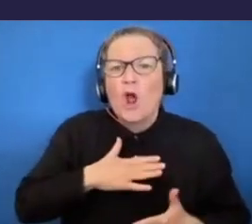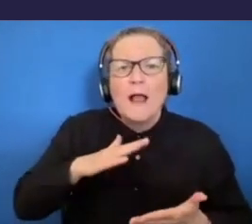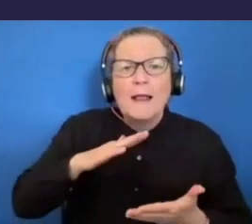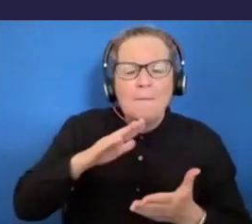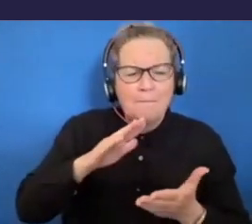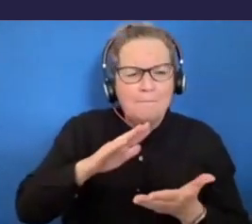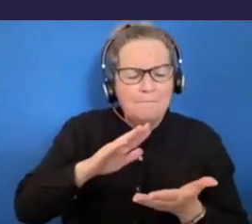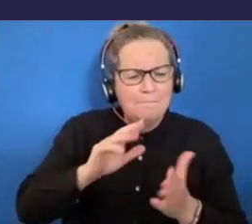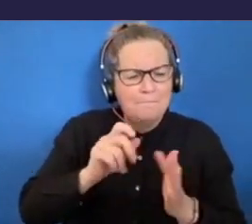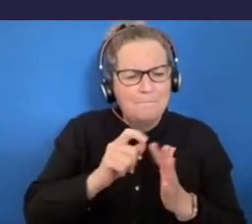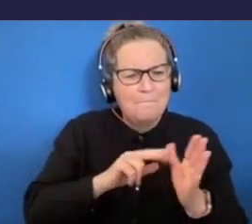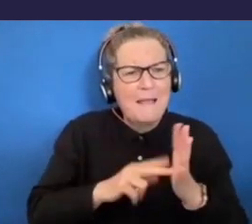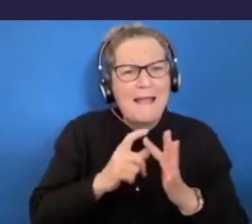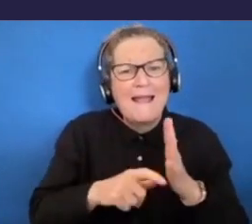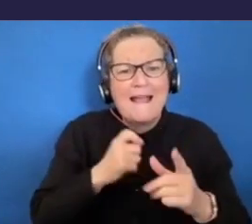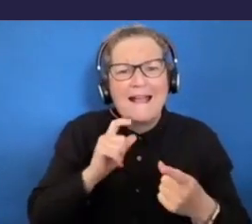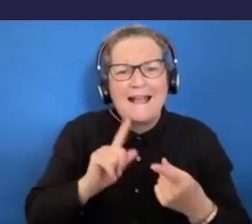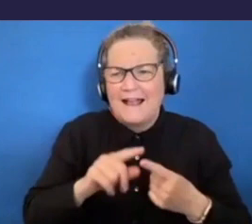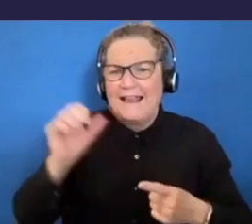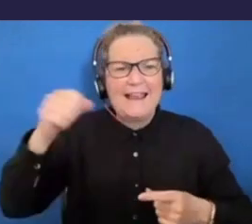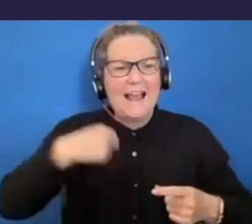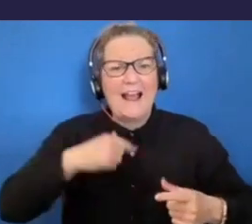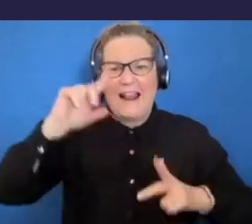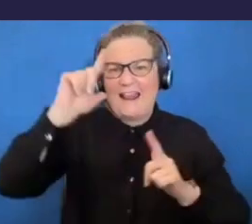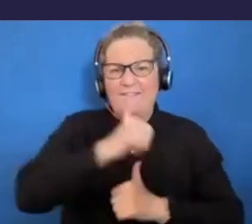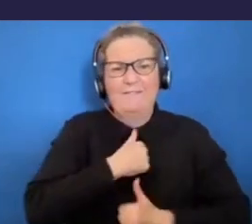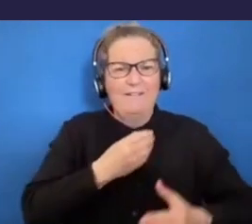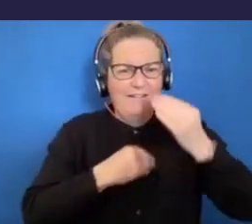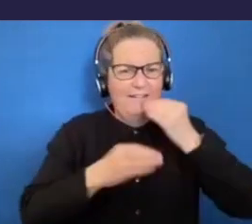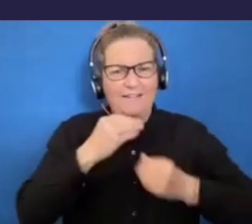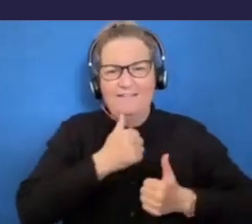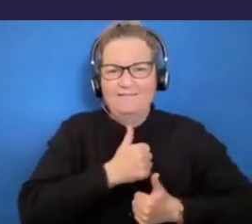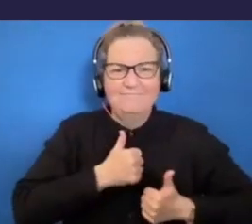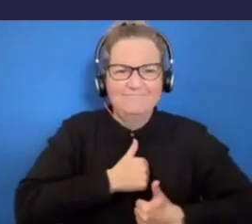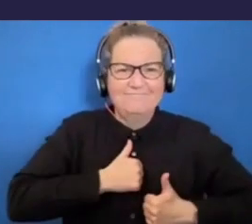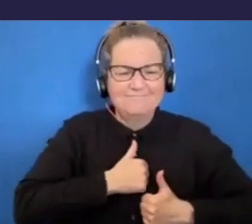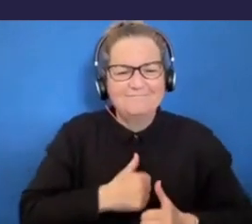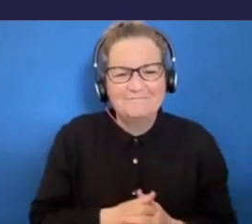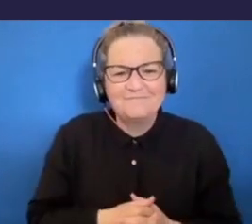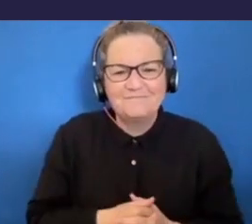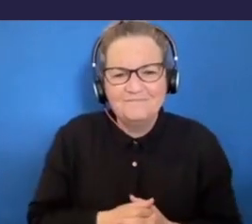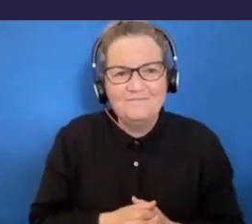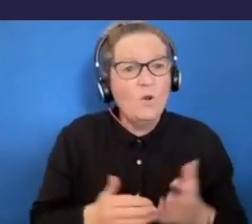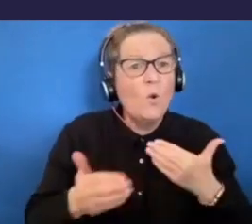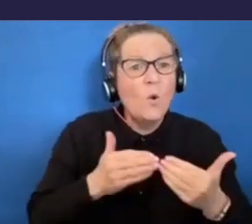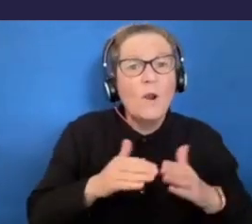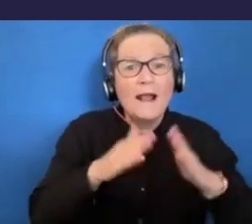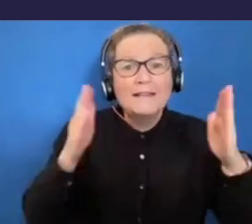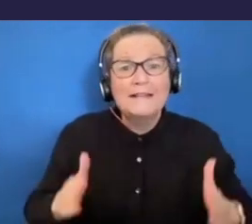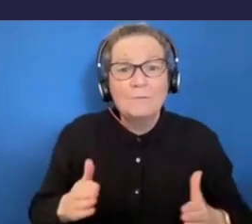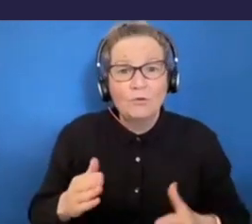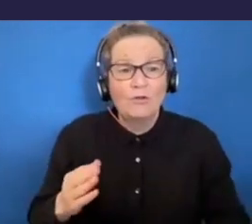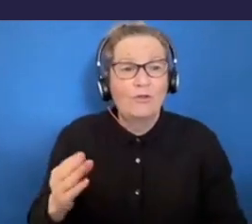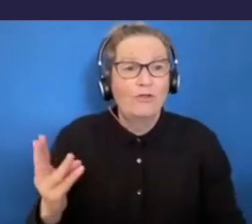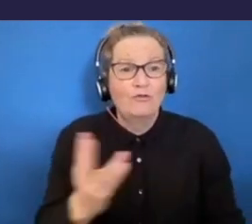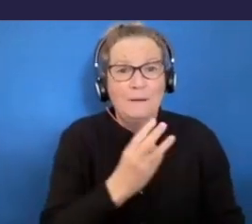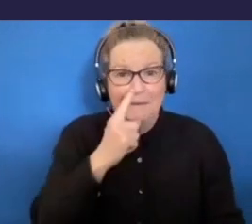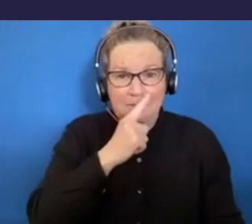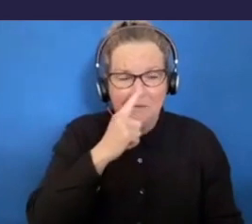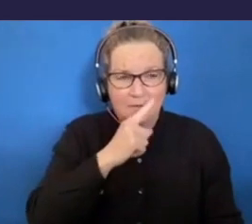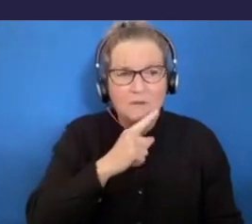for 3 housemates? 3 out there. Alright. Jessica sets table for 3. I definitely feel at home